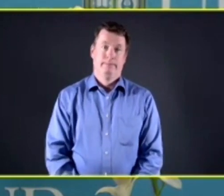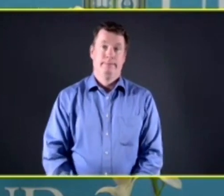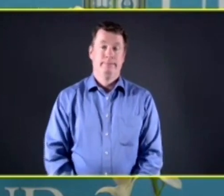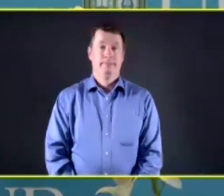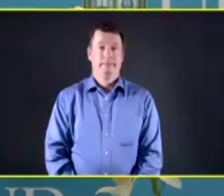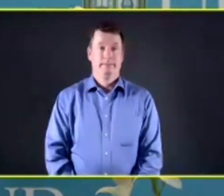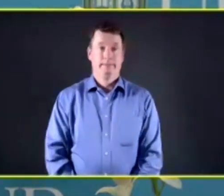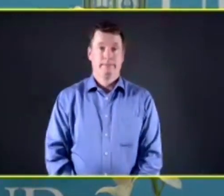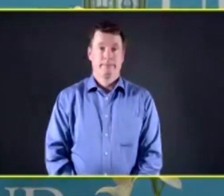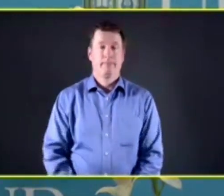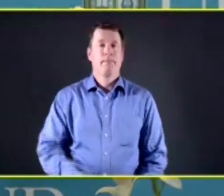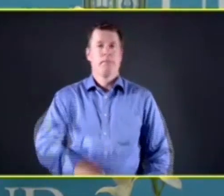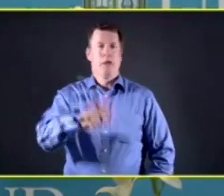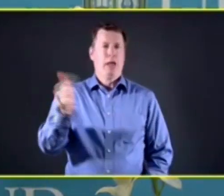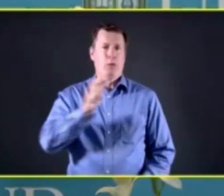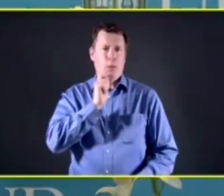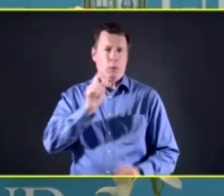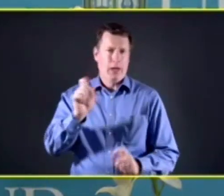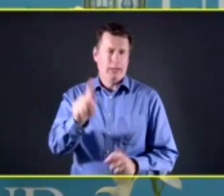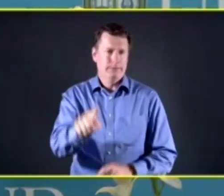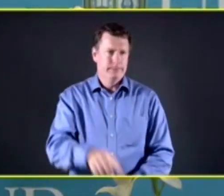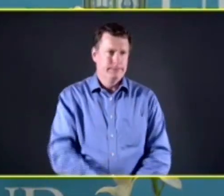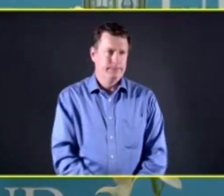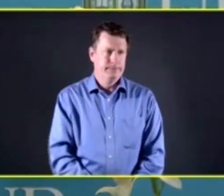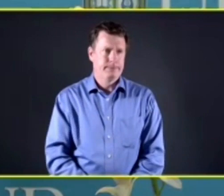my follow-up. Oh,